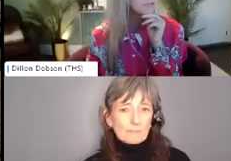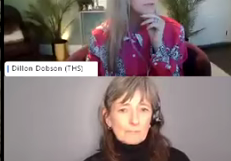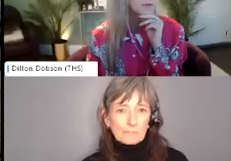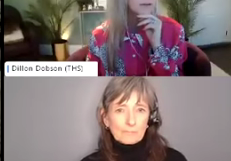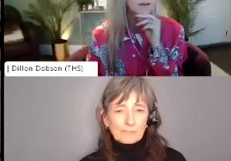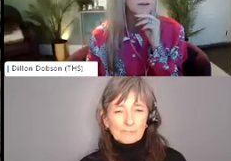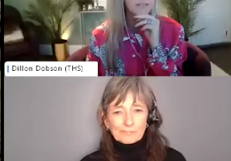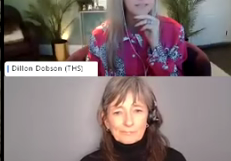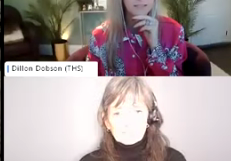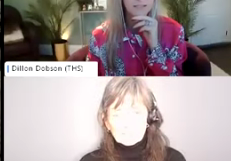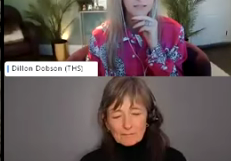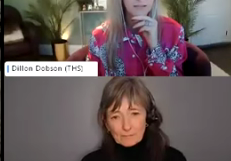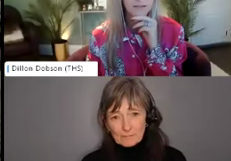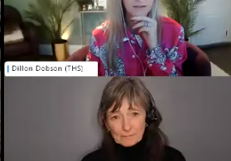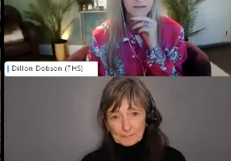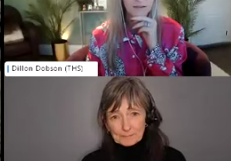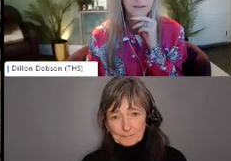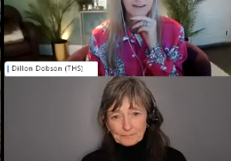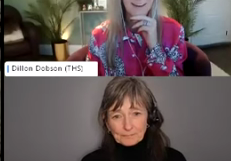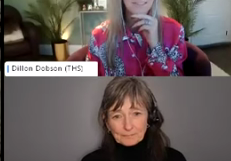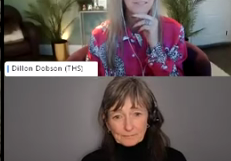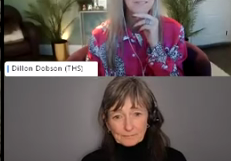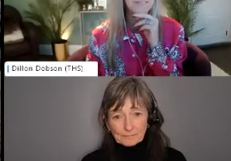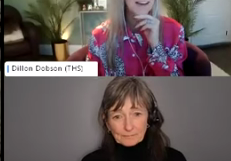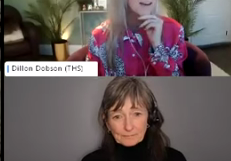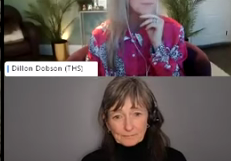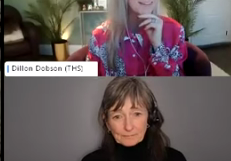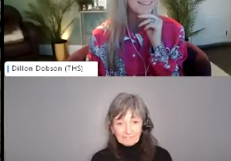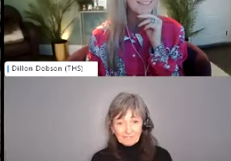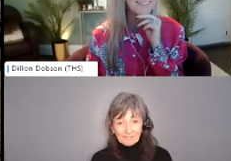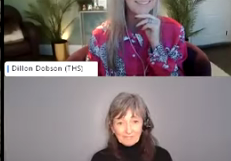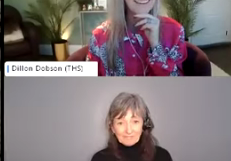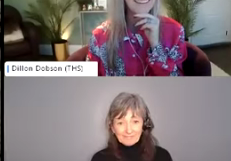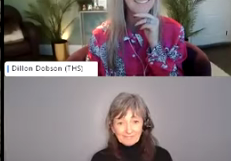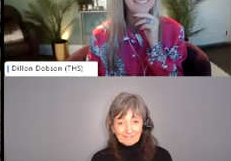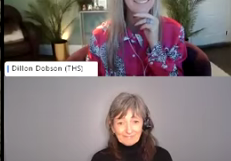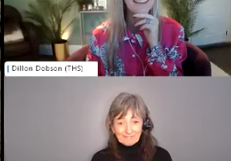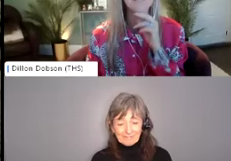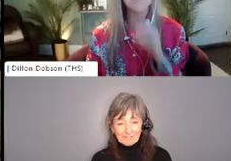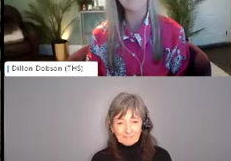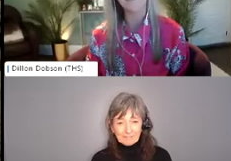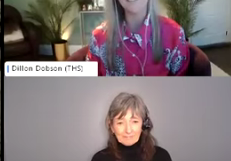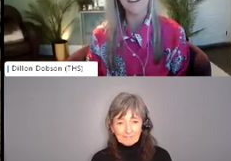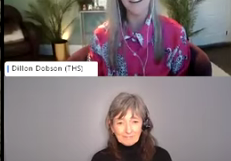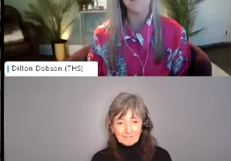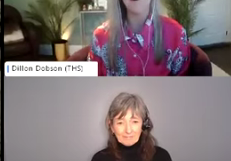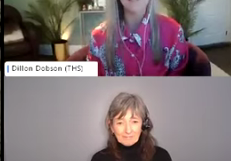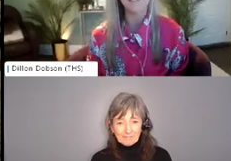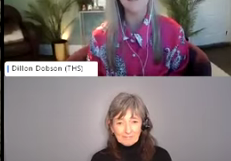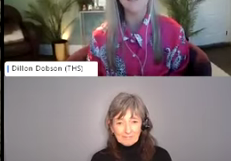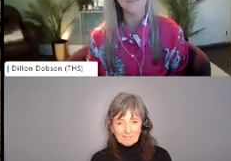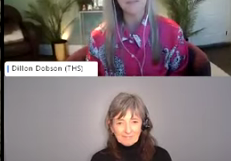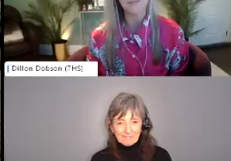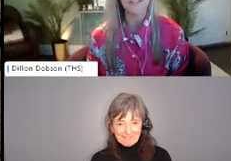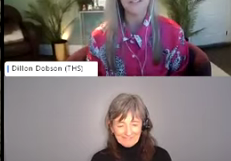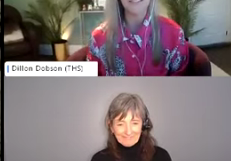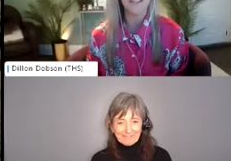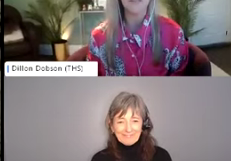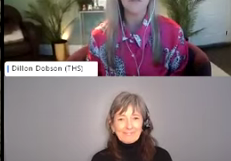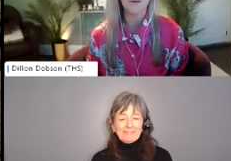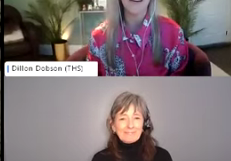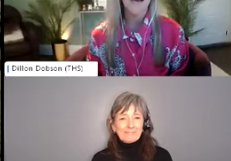my screen? Have I succeeded? Yes, yes, you have. Fabulous. Okay, good. Yes, thank you, Ontario Elder Abuse